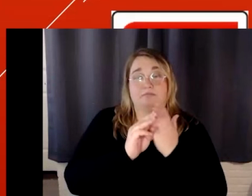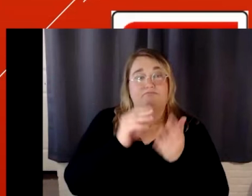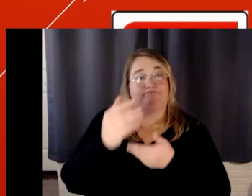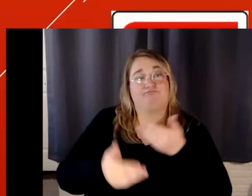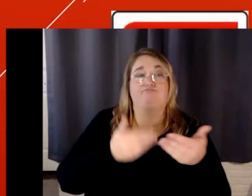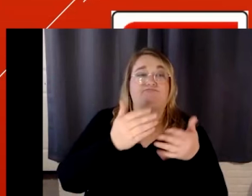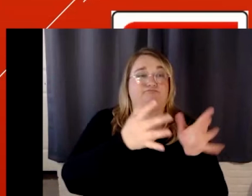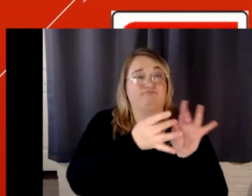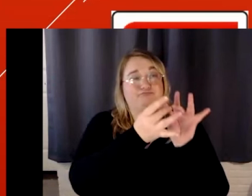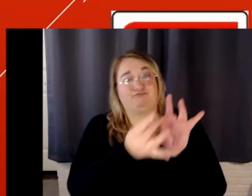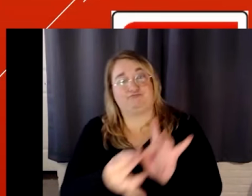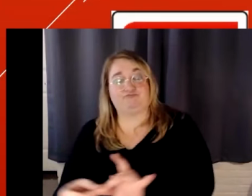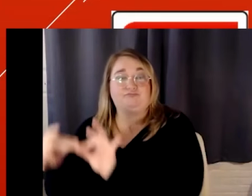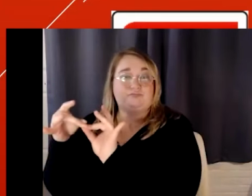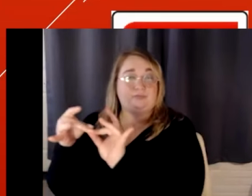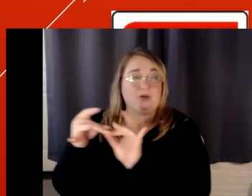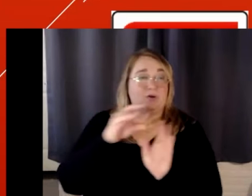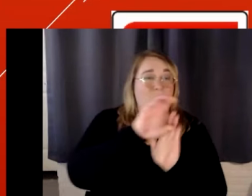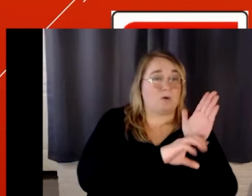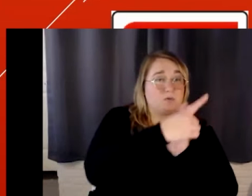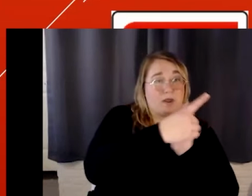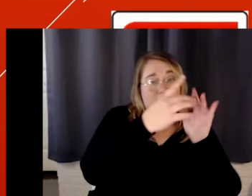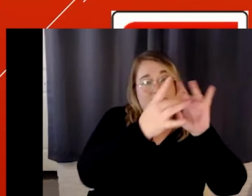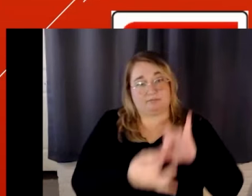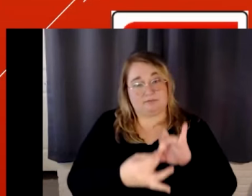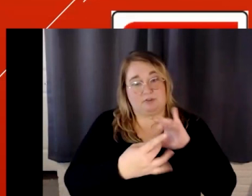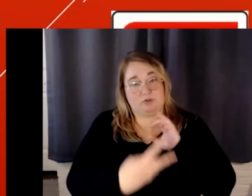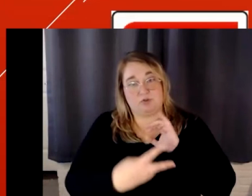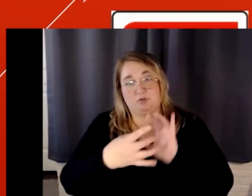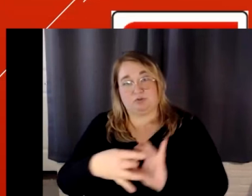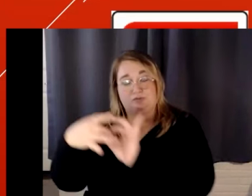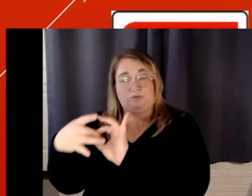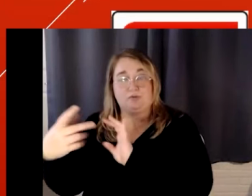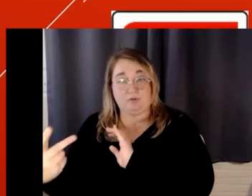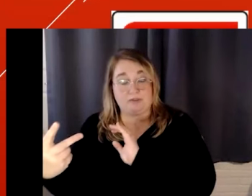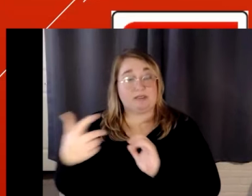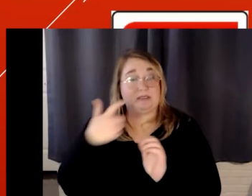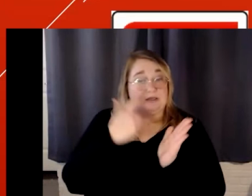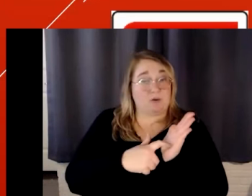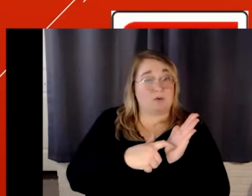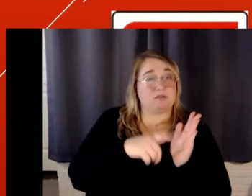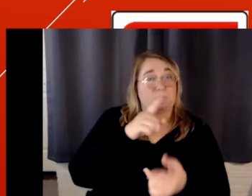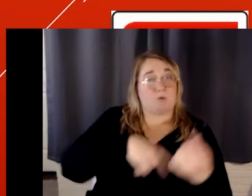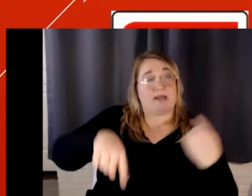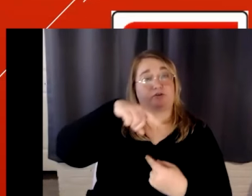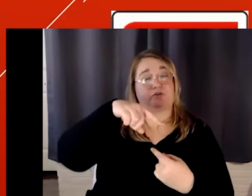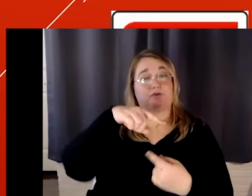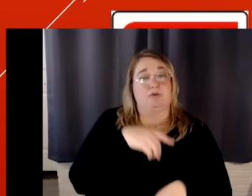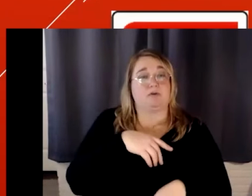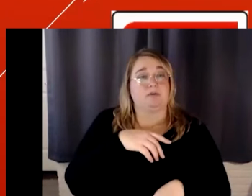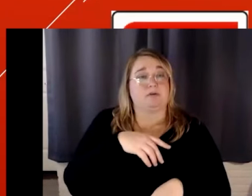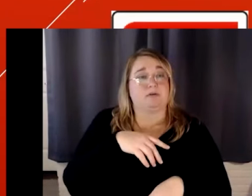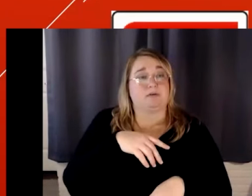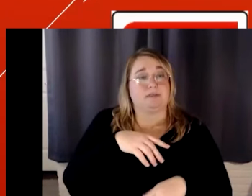here's course 2, and here's course 3. Notice we're doing this rotational thing here. Assessment of instruction, technical literature,